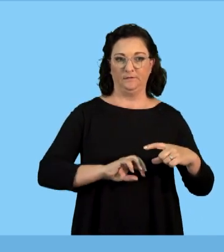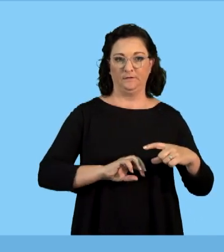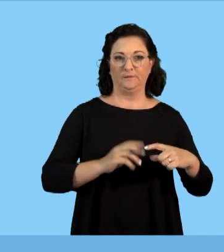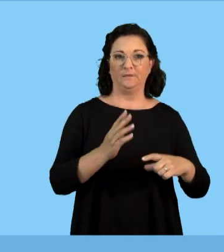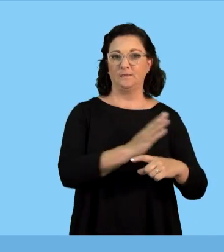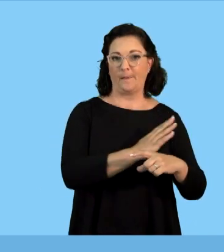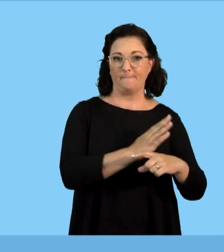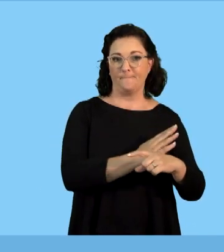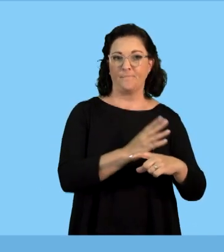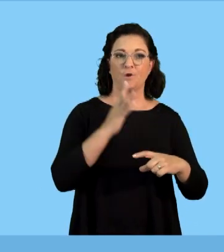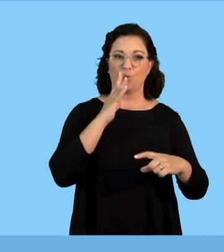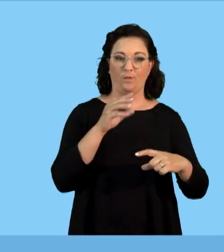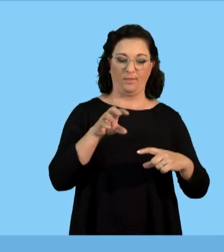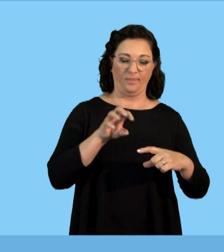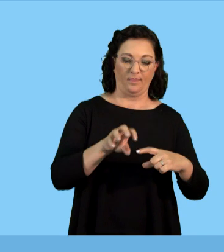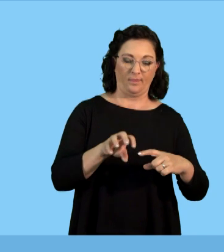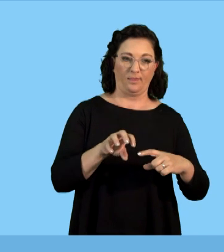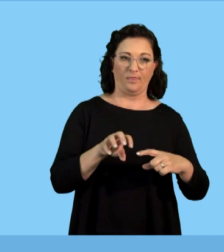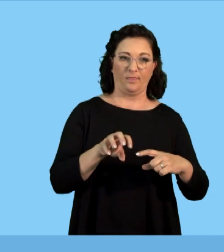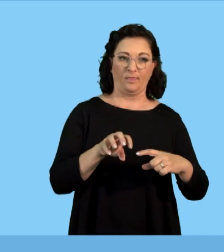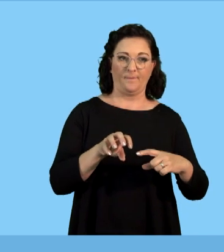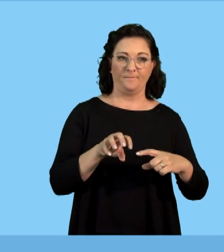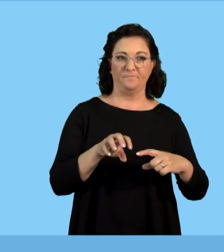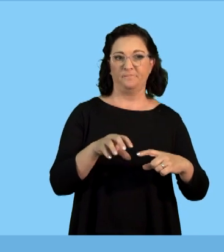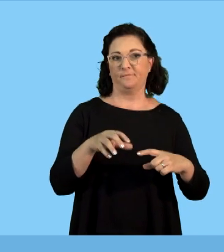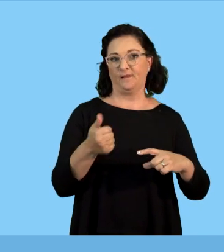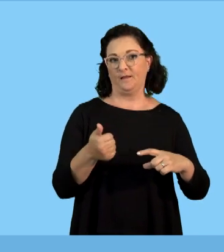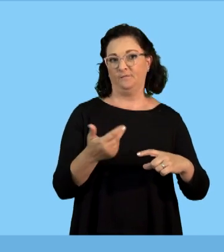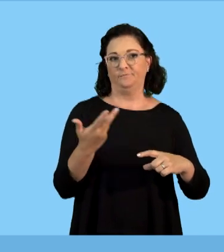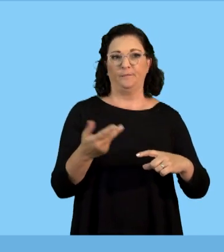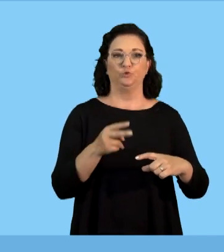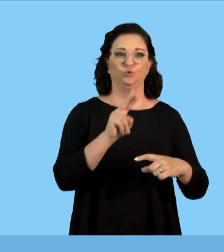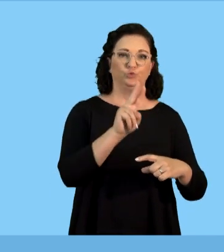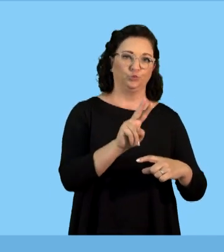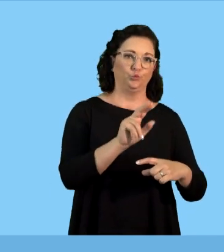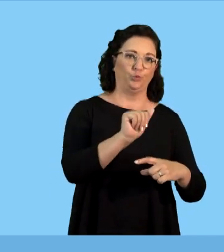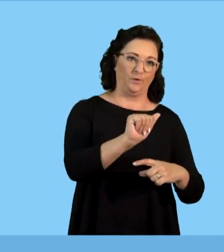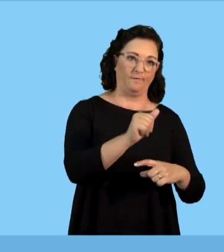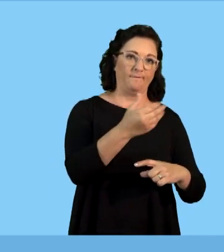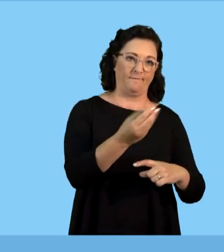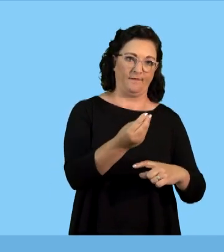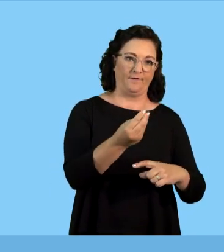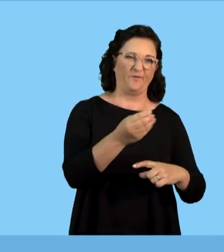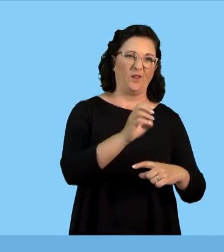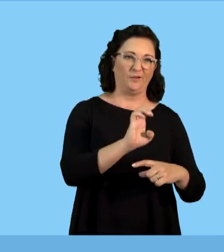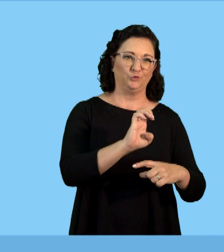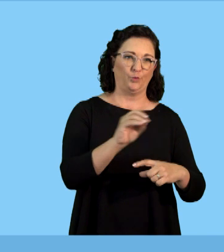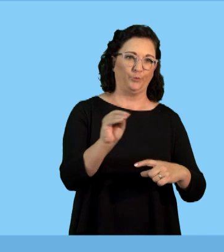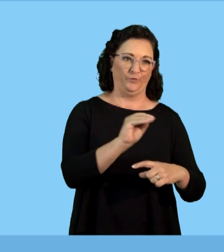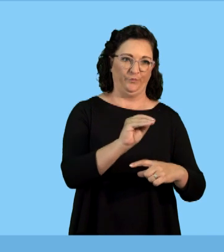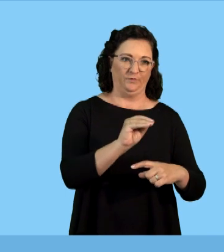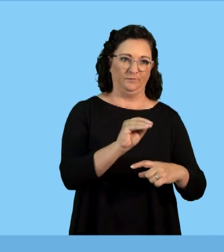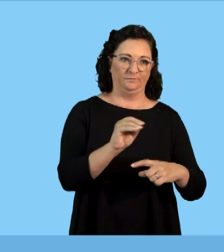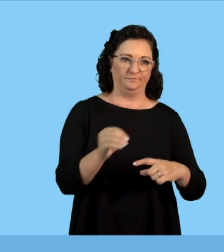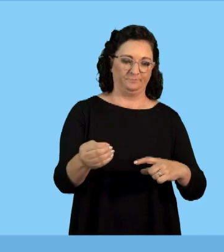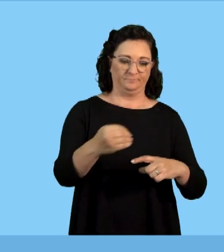split. Some are going to now, let's say now, we have 2 amperes of current, or the electrons that are moving